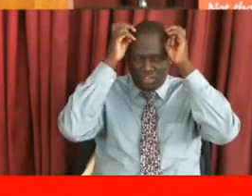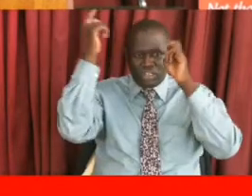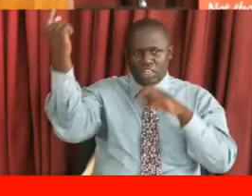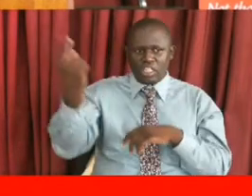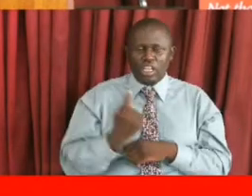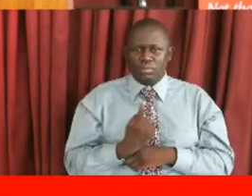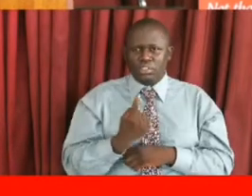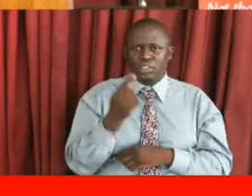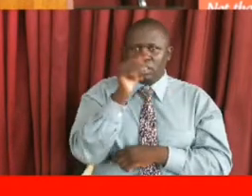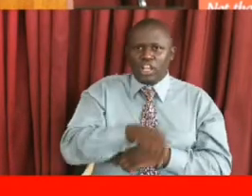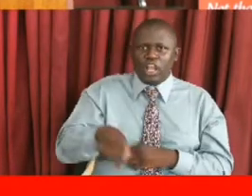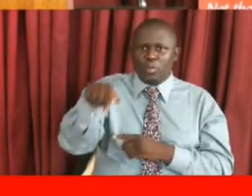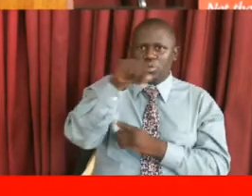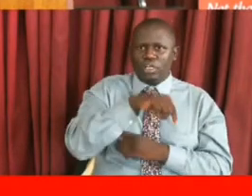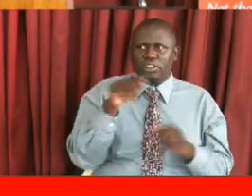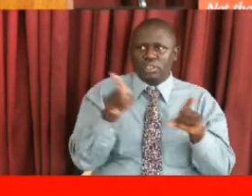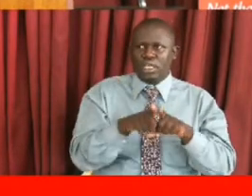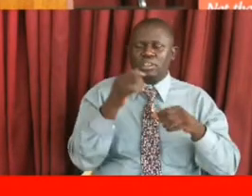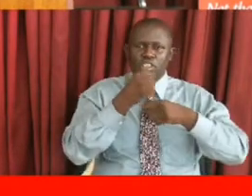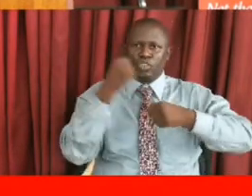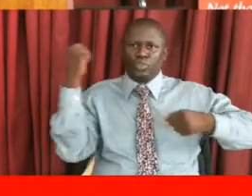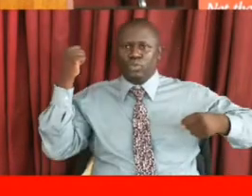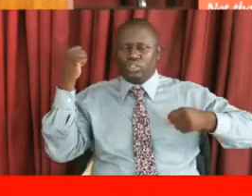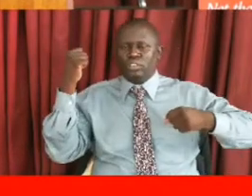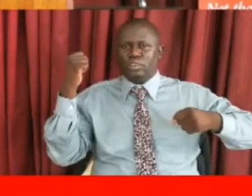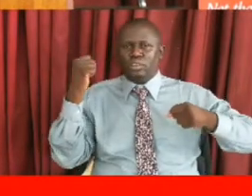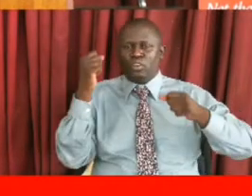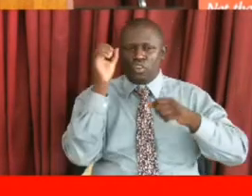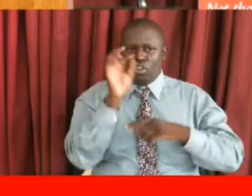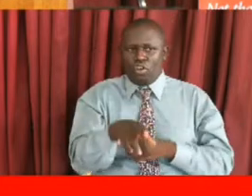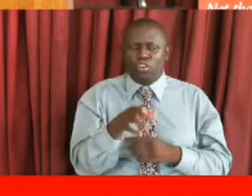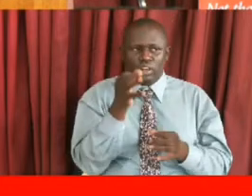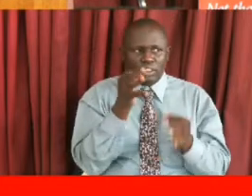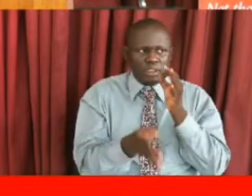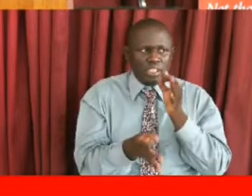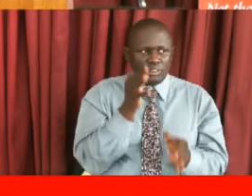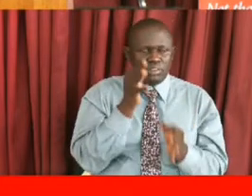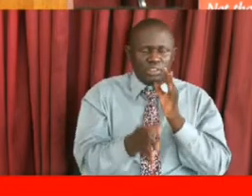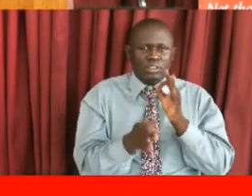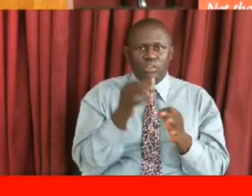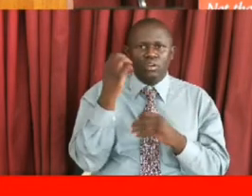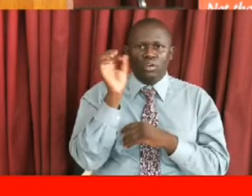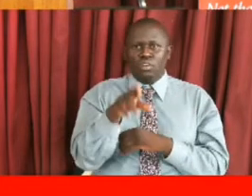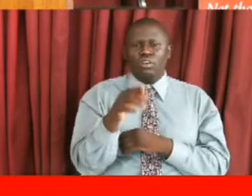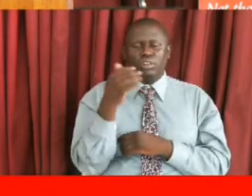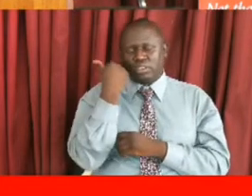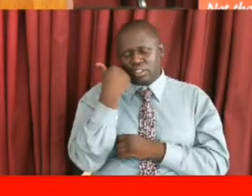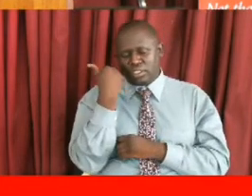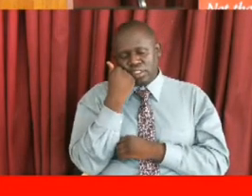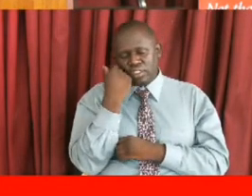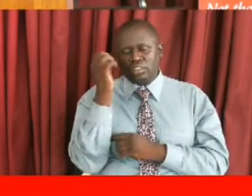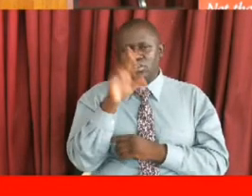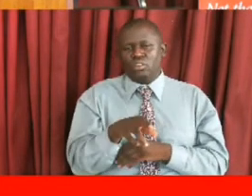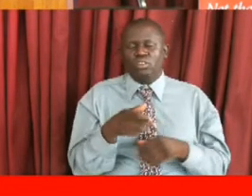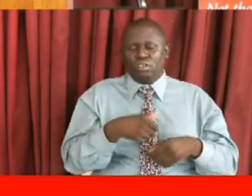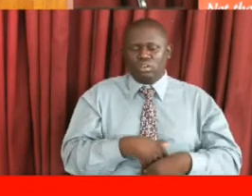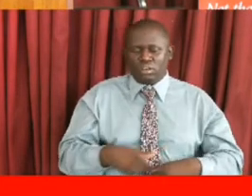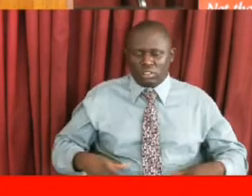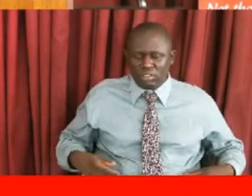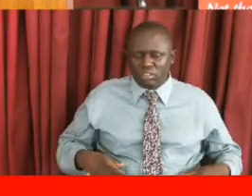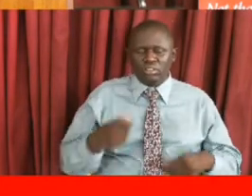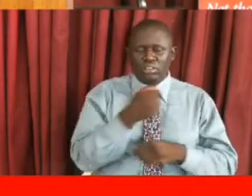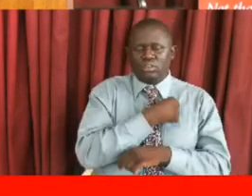us as the sword judgment or pestilence or we